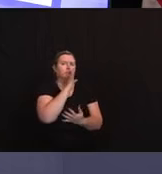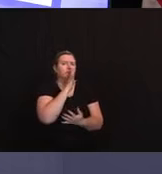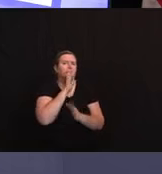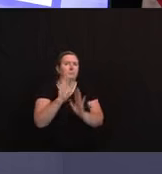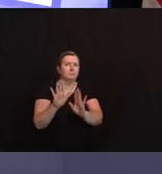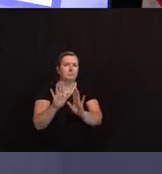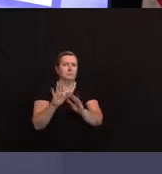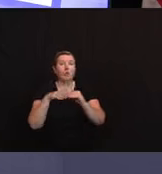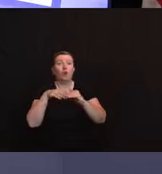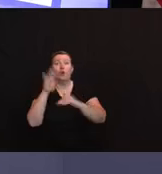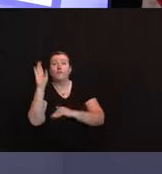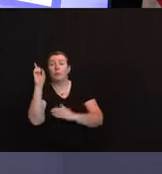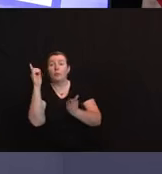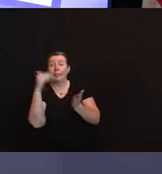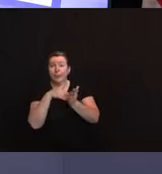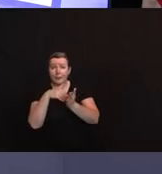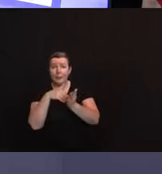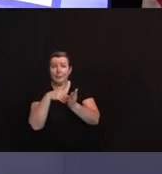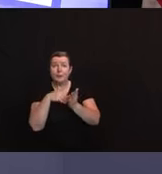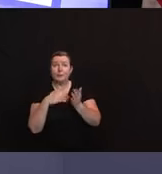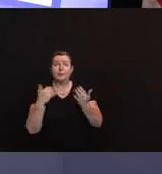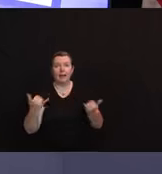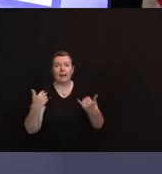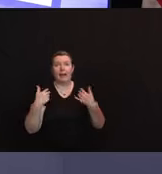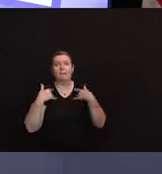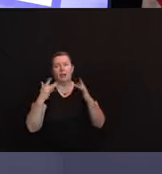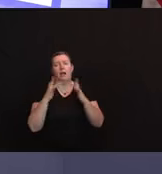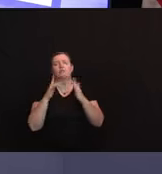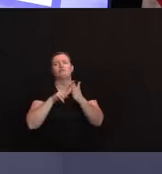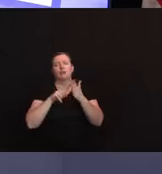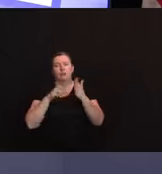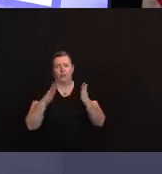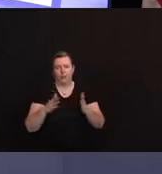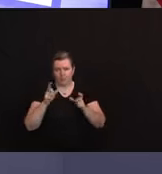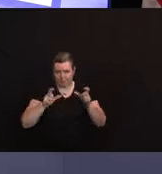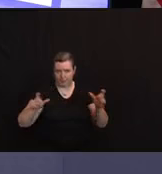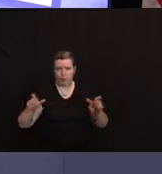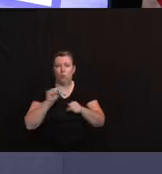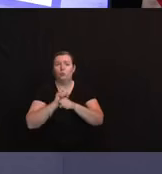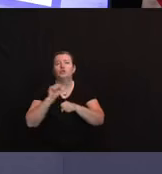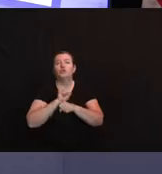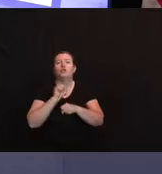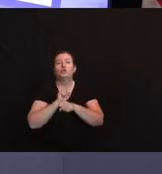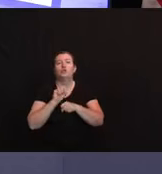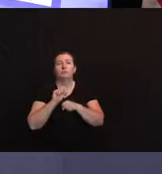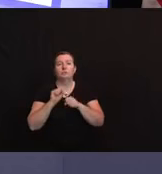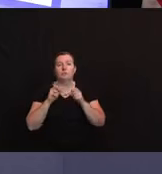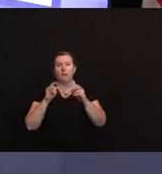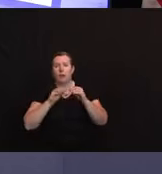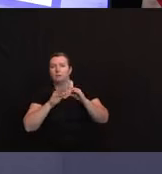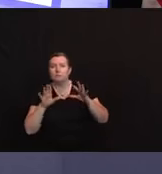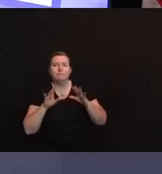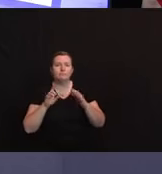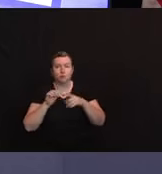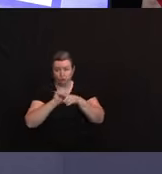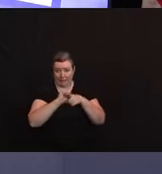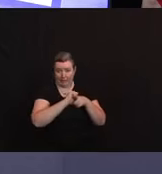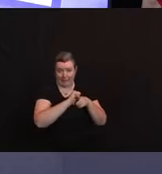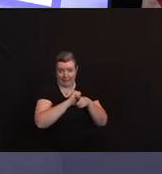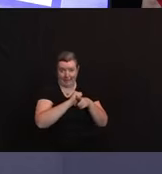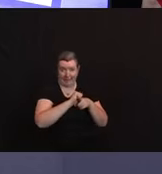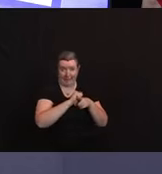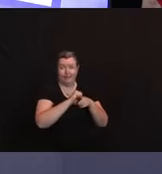1,000 now contact tracers that have been deployed and trained on ComCare. So that's